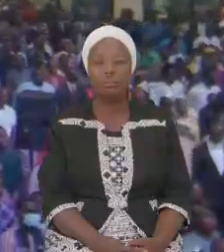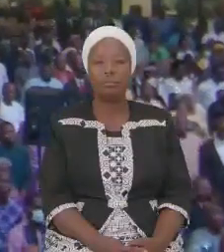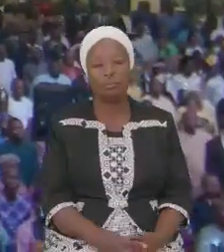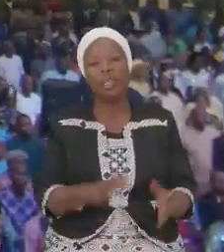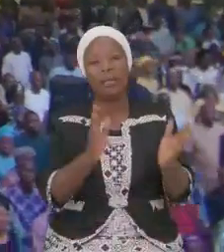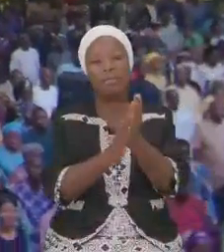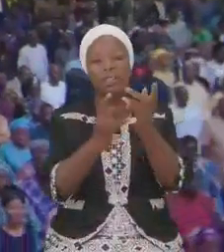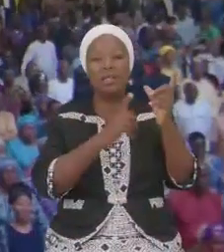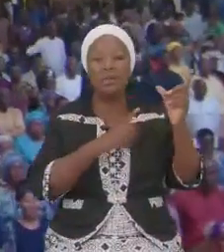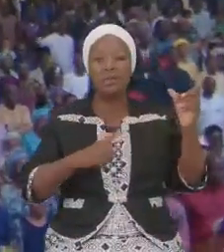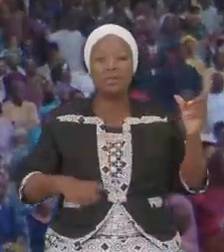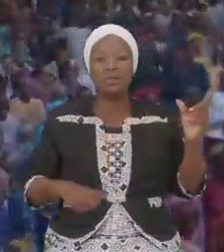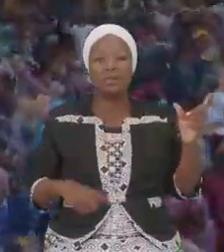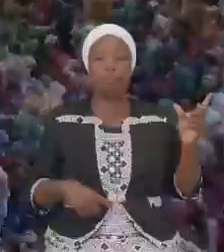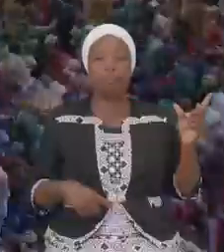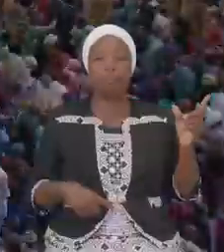Praise the Lord.